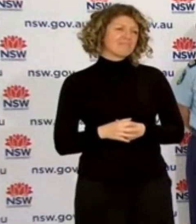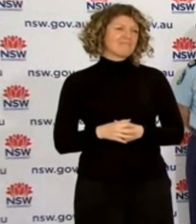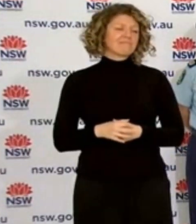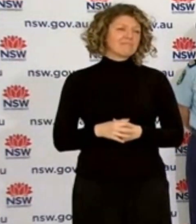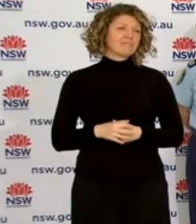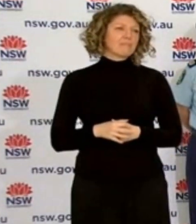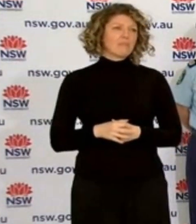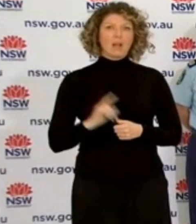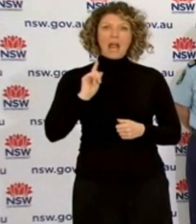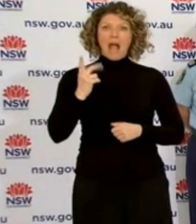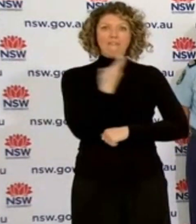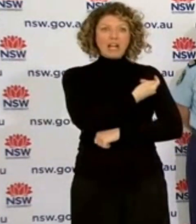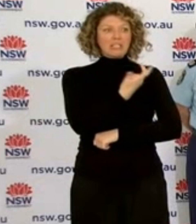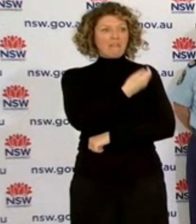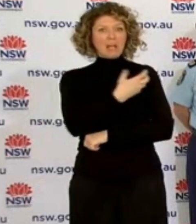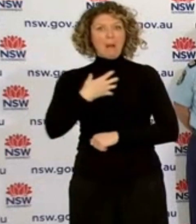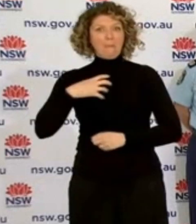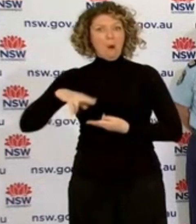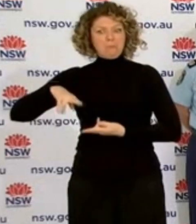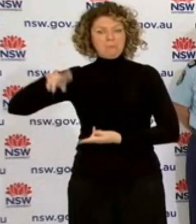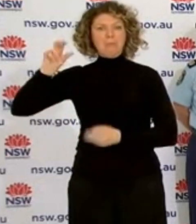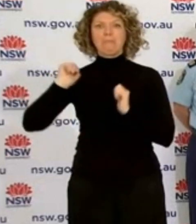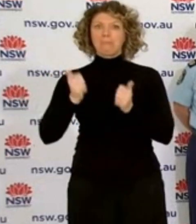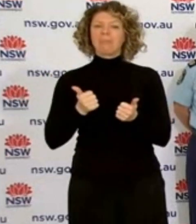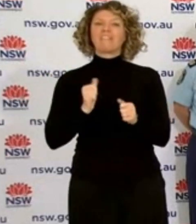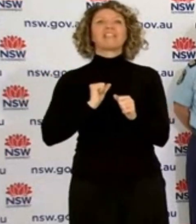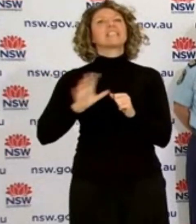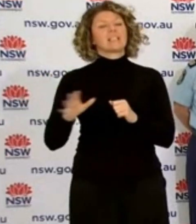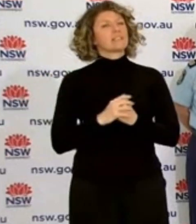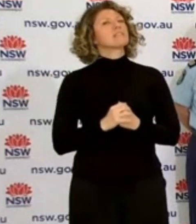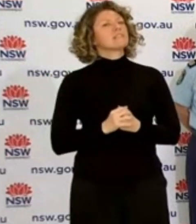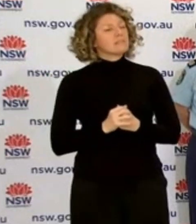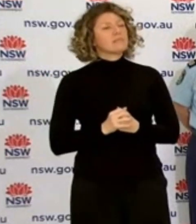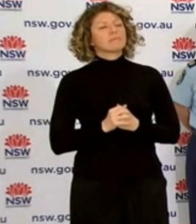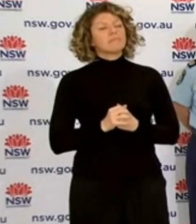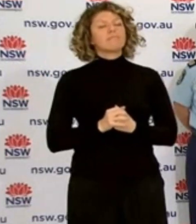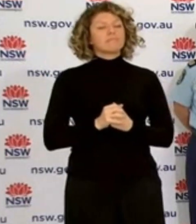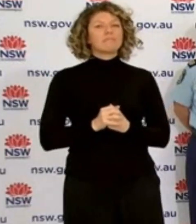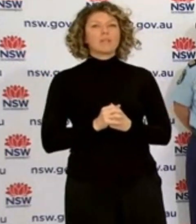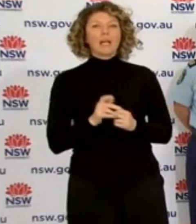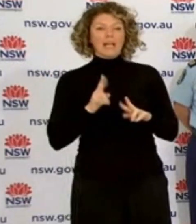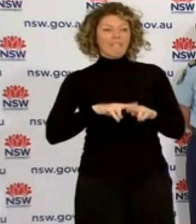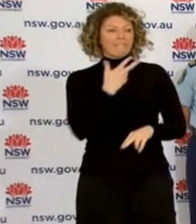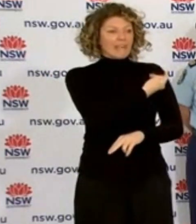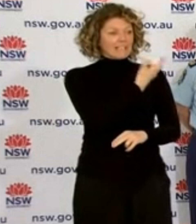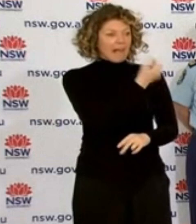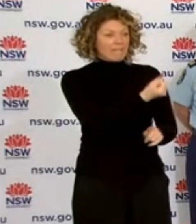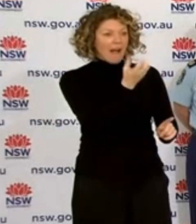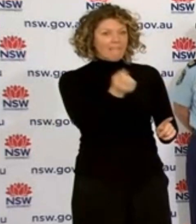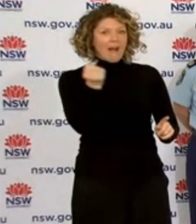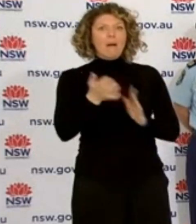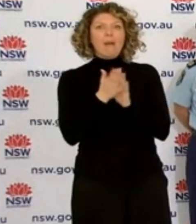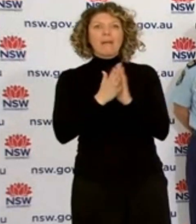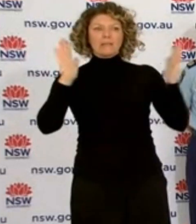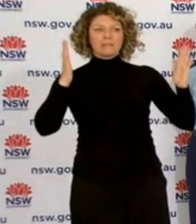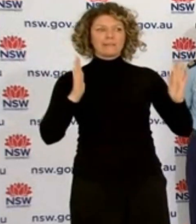see the vaccine numbers increase, because every person that is vaccinated provides a little bit of protection. But ultimately,